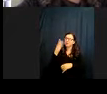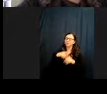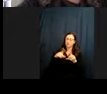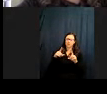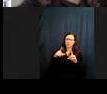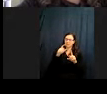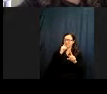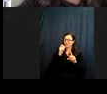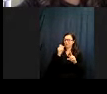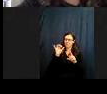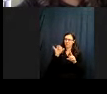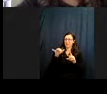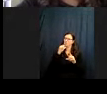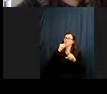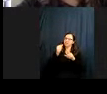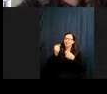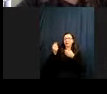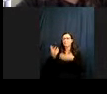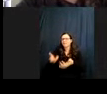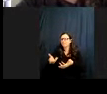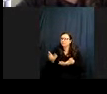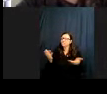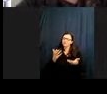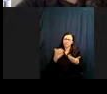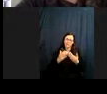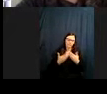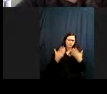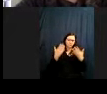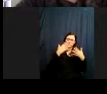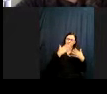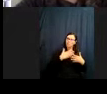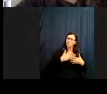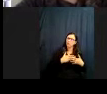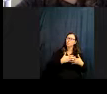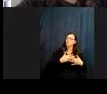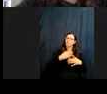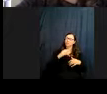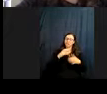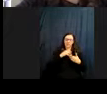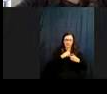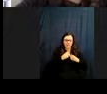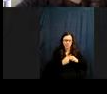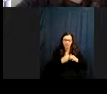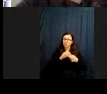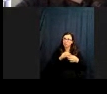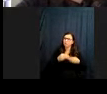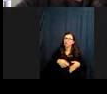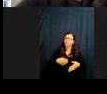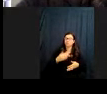which is not heavy. Here is its shadow, a lit lamentation over loss. There is